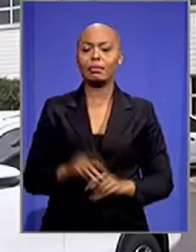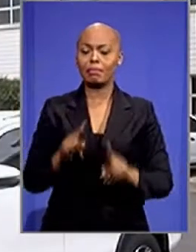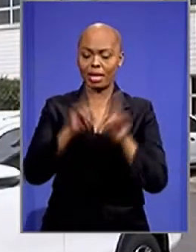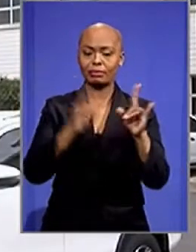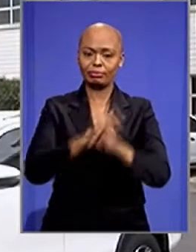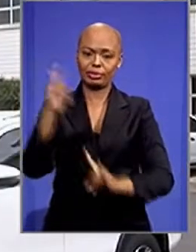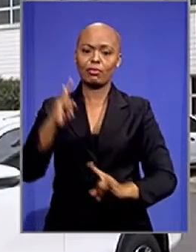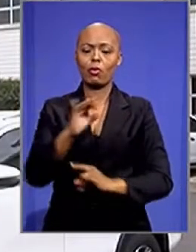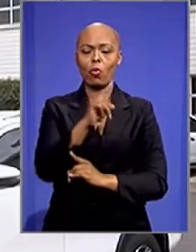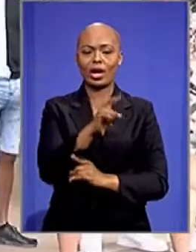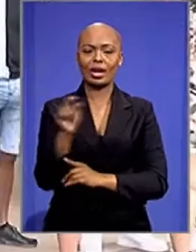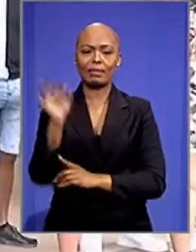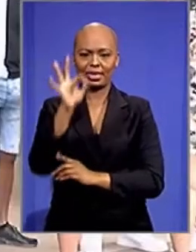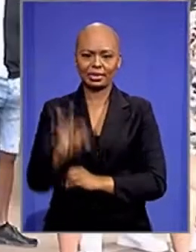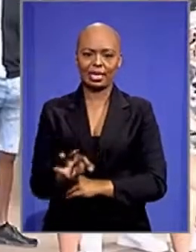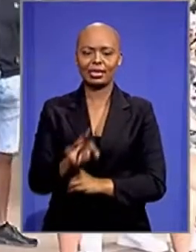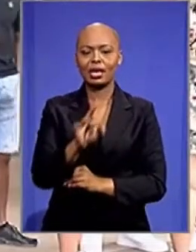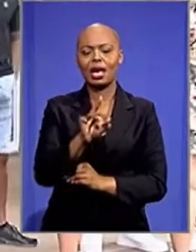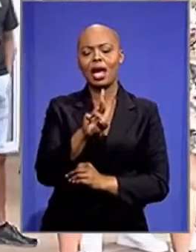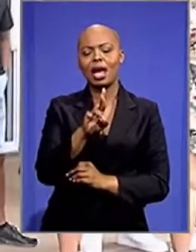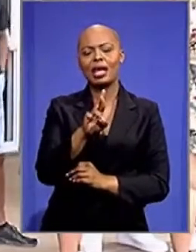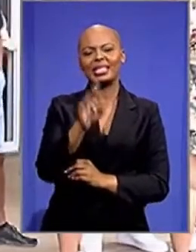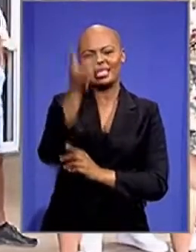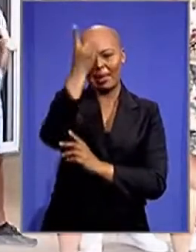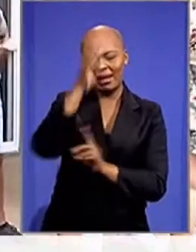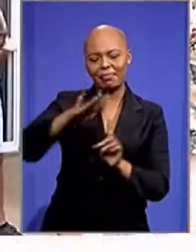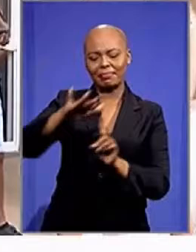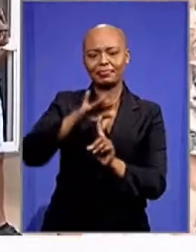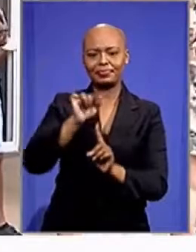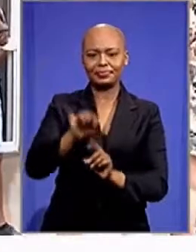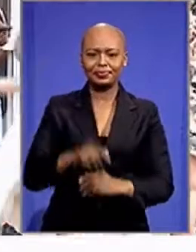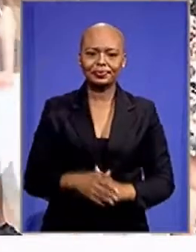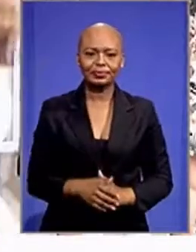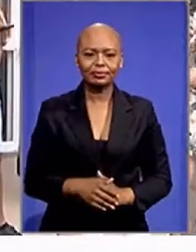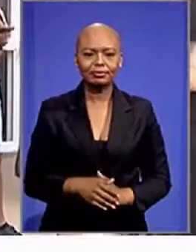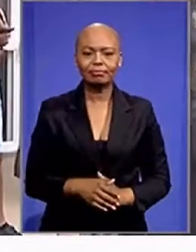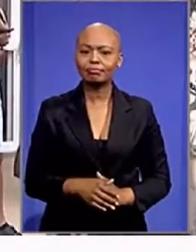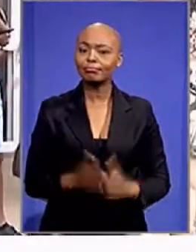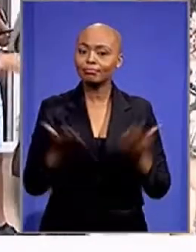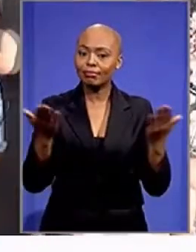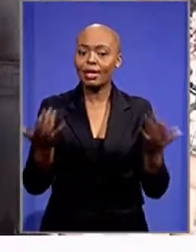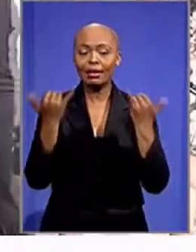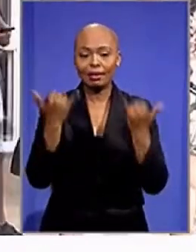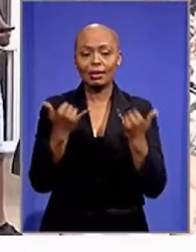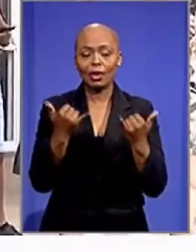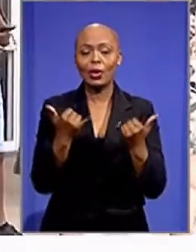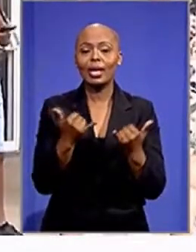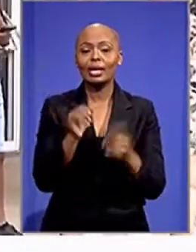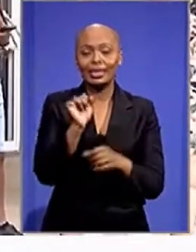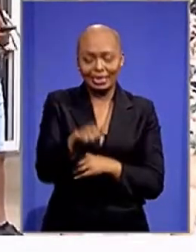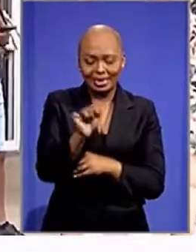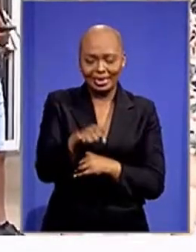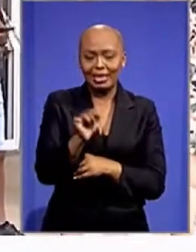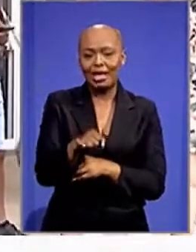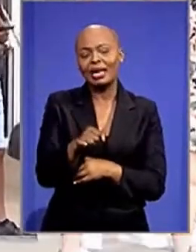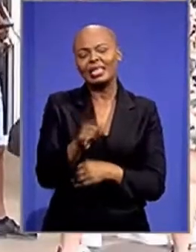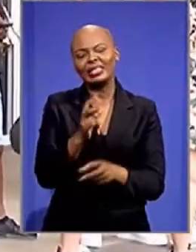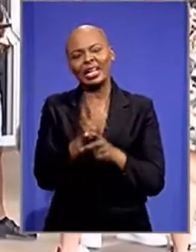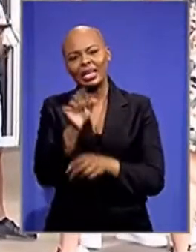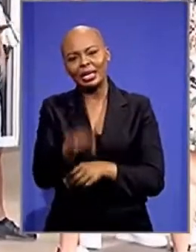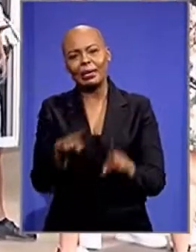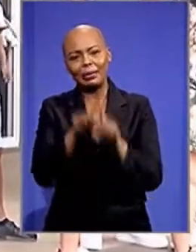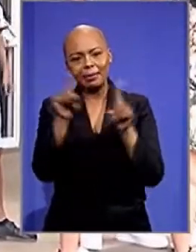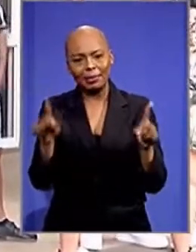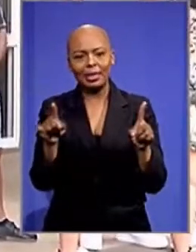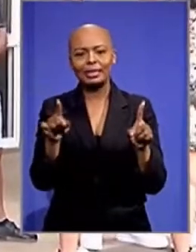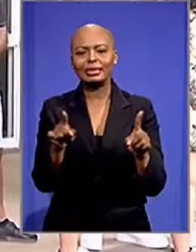fumana 100%. It was a very difficult time, especially a scary time for all of the KZNs, whole of KZN, and also